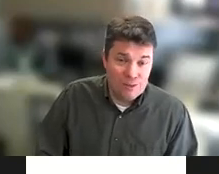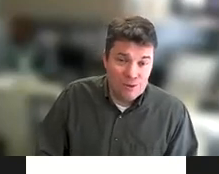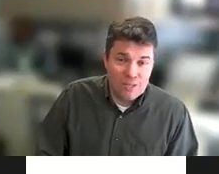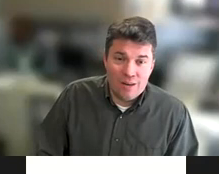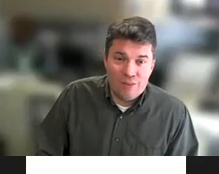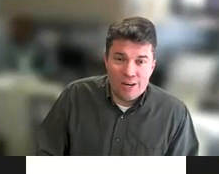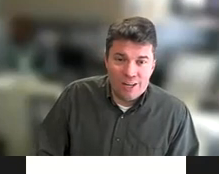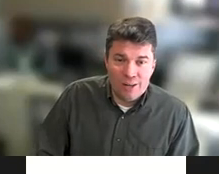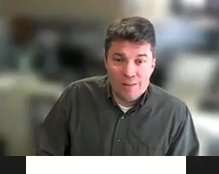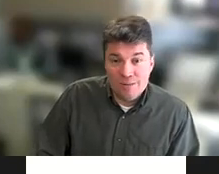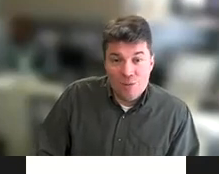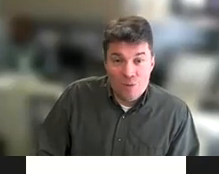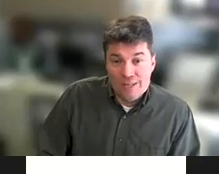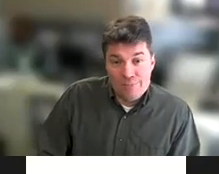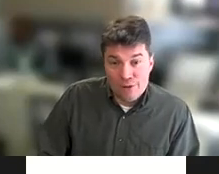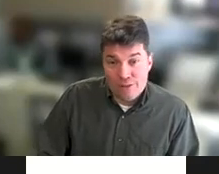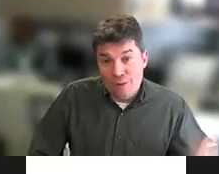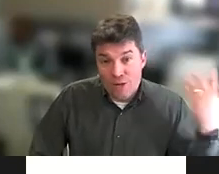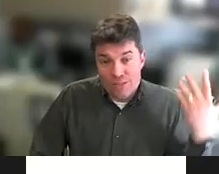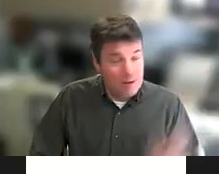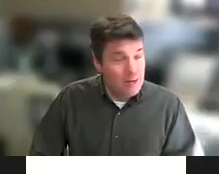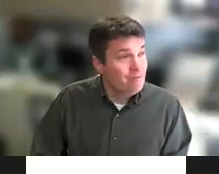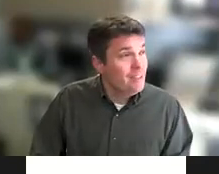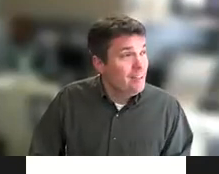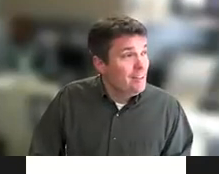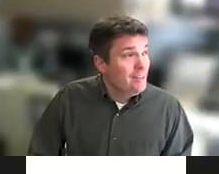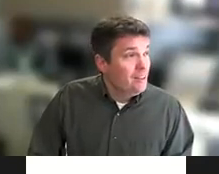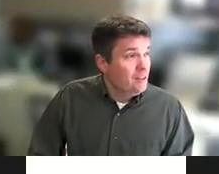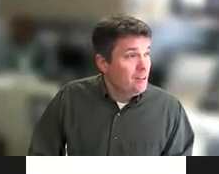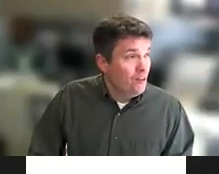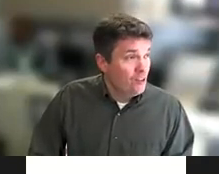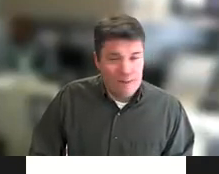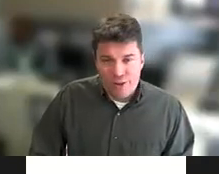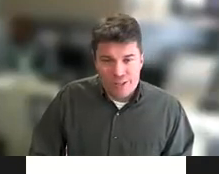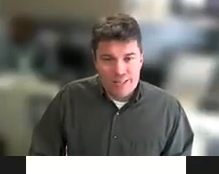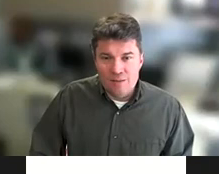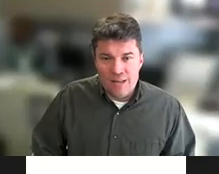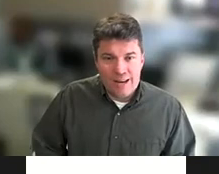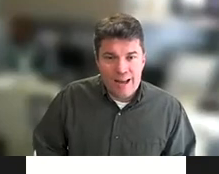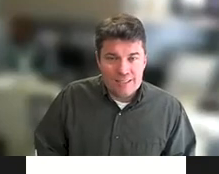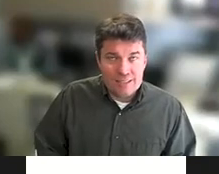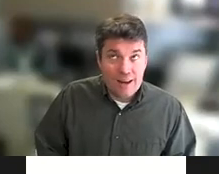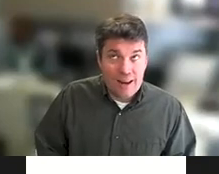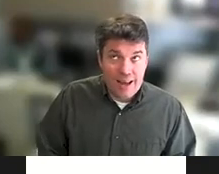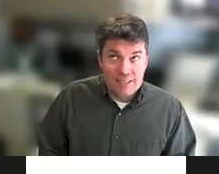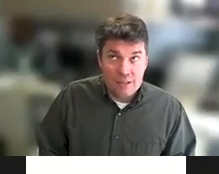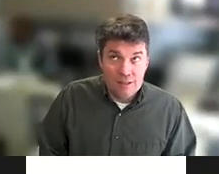I probably still don't say it very clearly, but hopefully it's better than what it used to be. There's a lot of other sounds